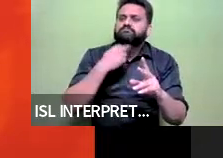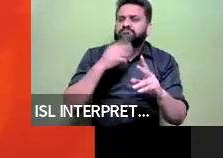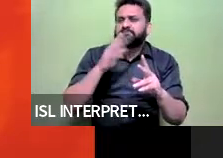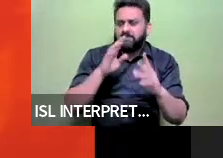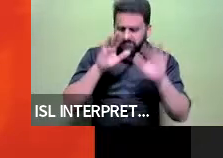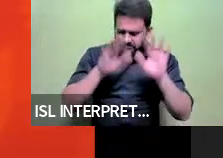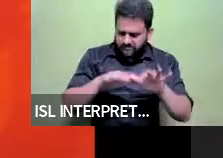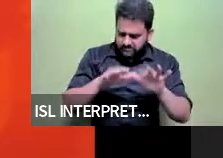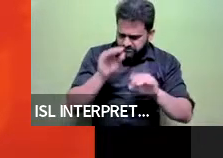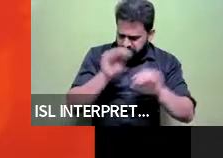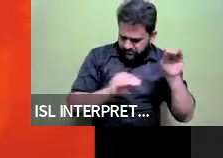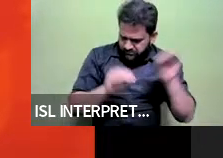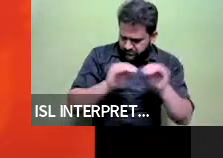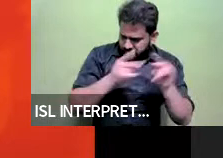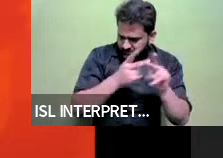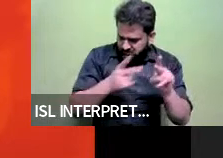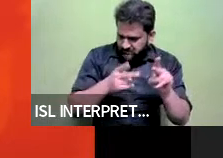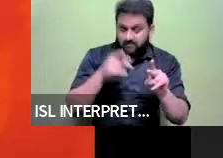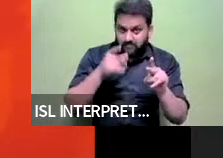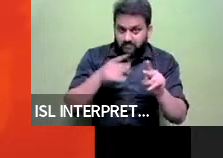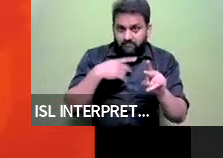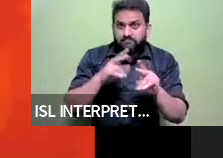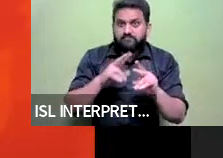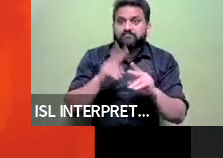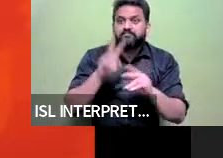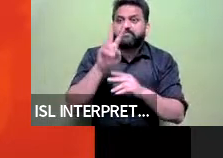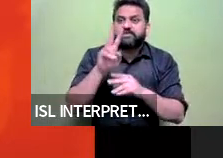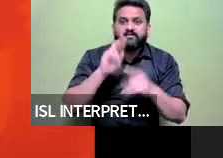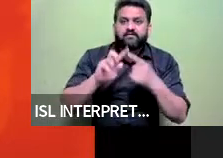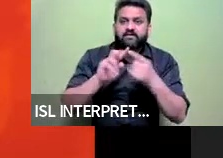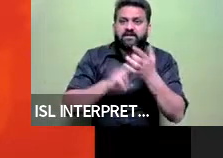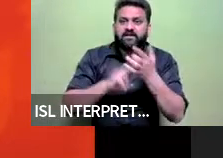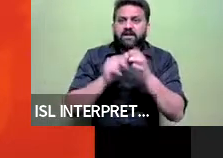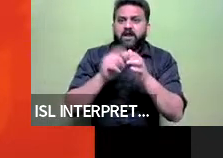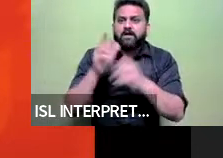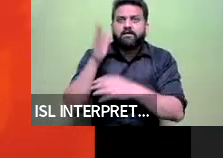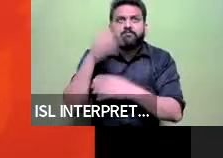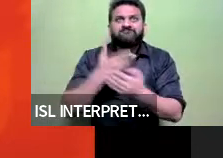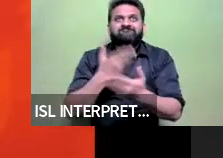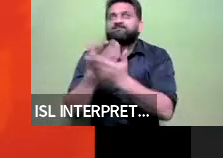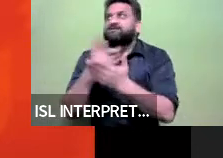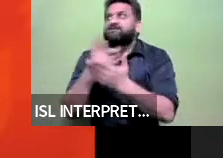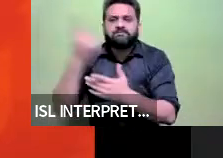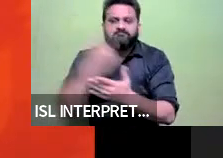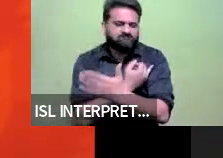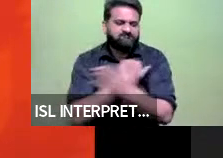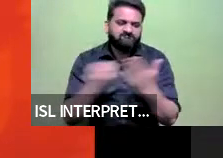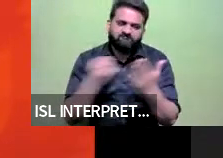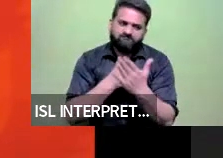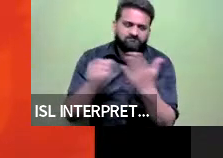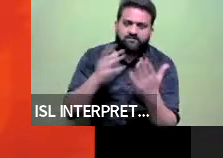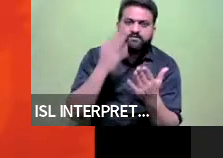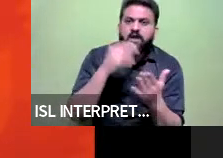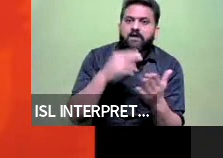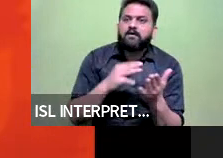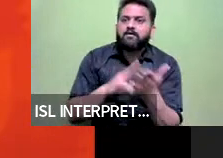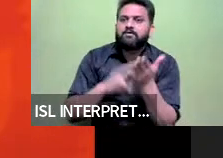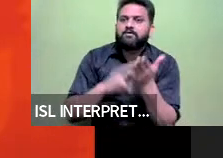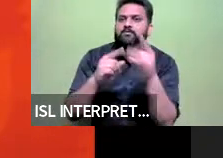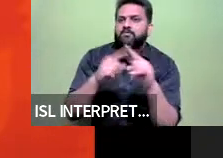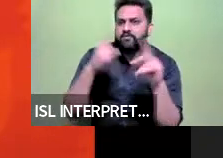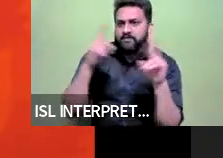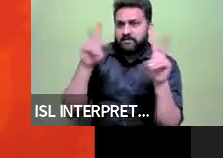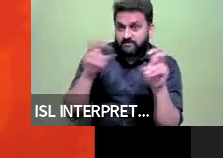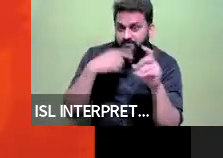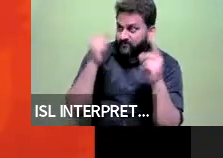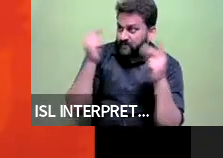drafting moment and in the Vienna Convention, but it was rejected by such and such vote. If you say these kind of